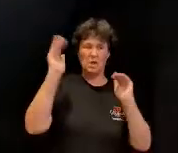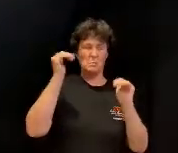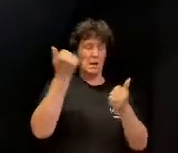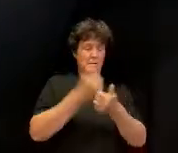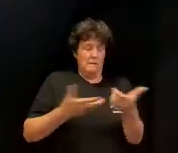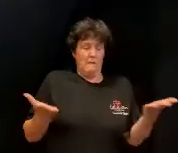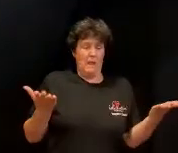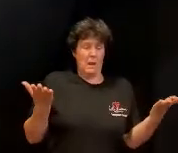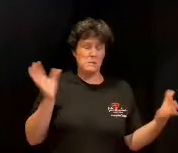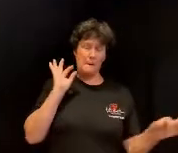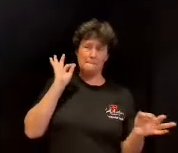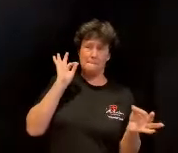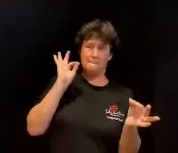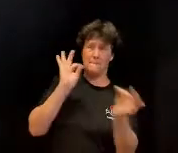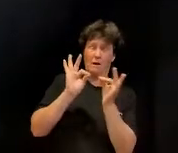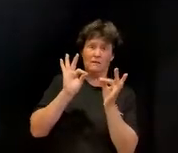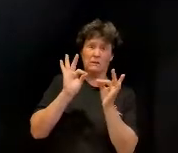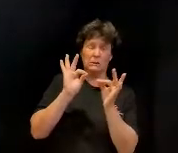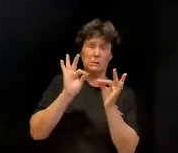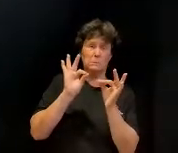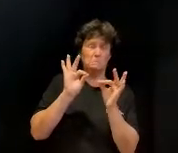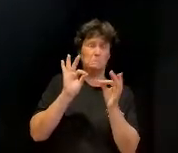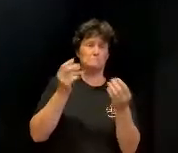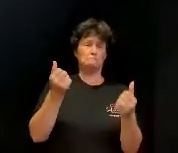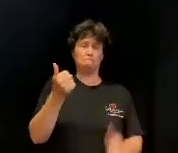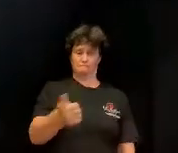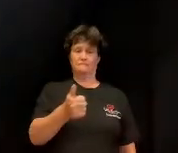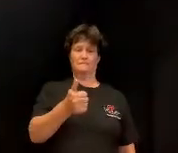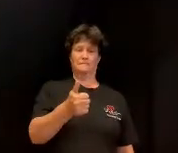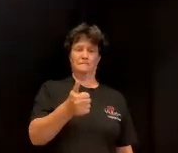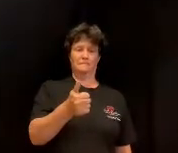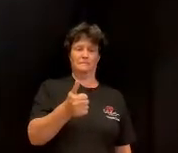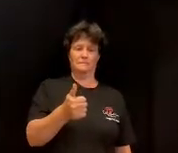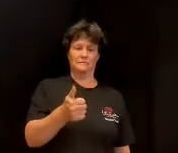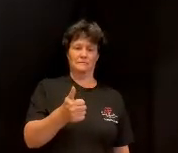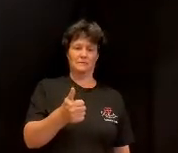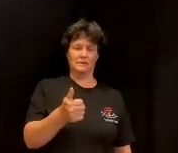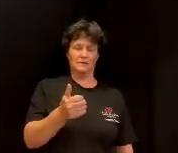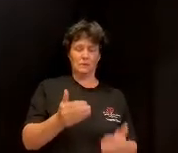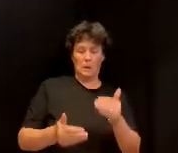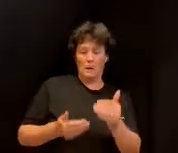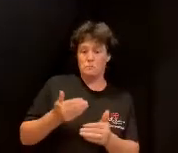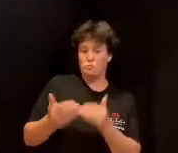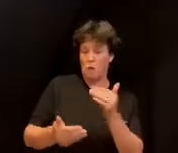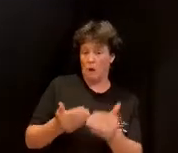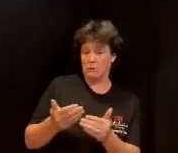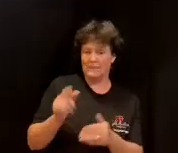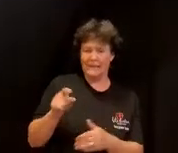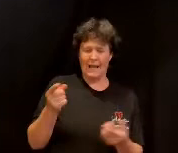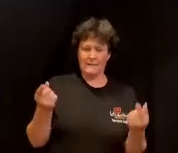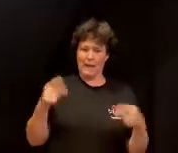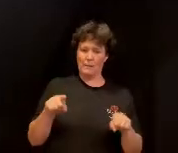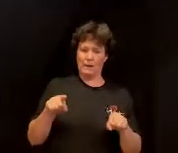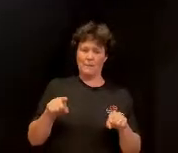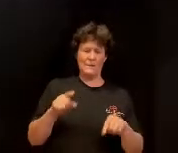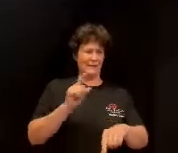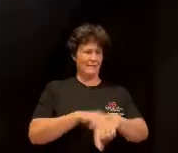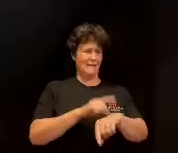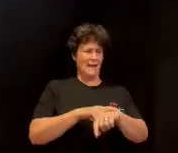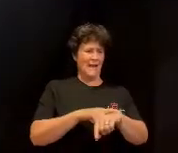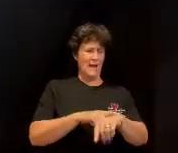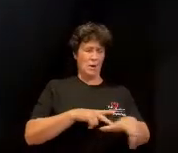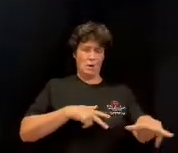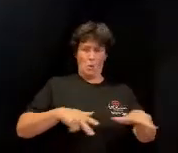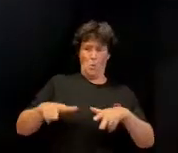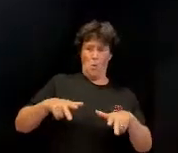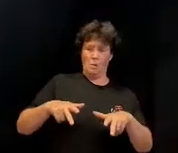to, voila, change, right? I mean, it's a process. And it takes time for some people to walk out of